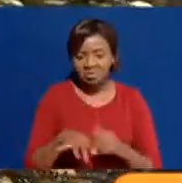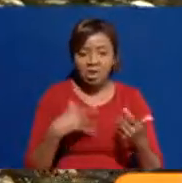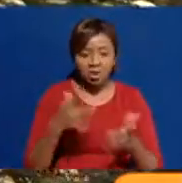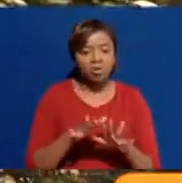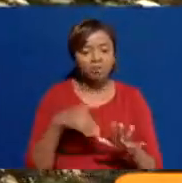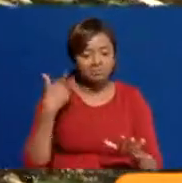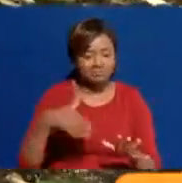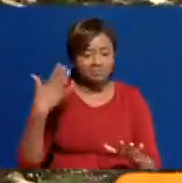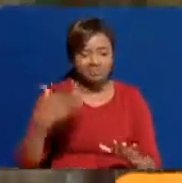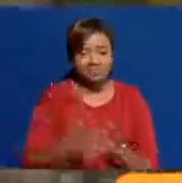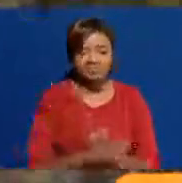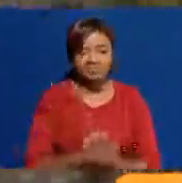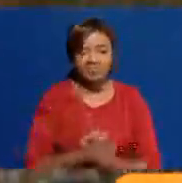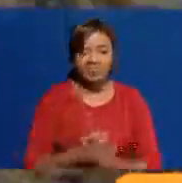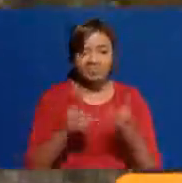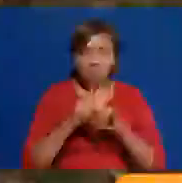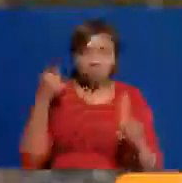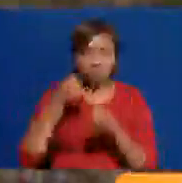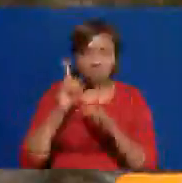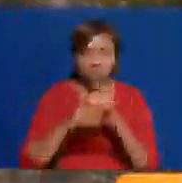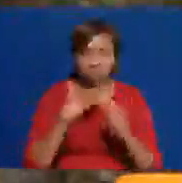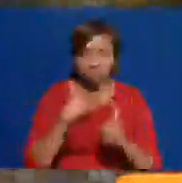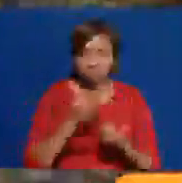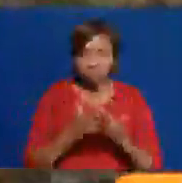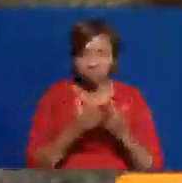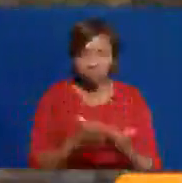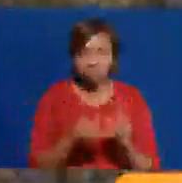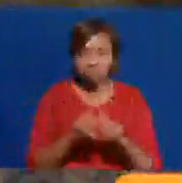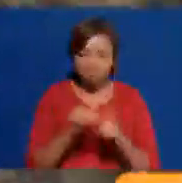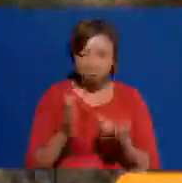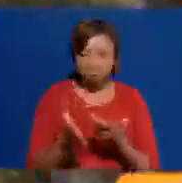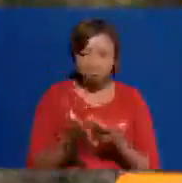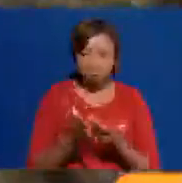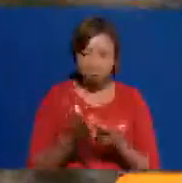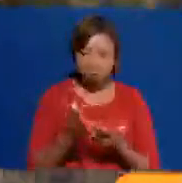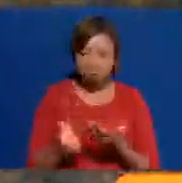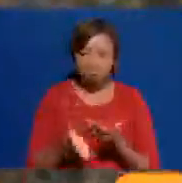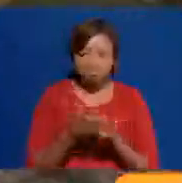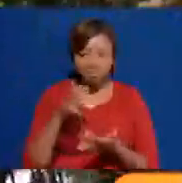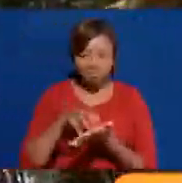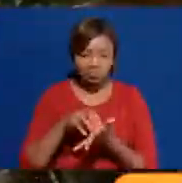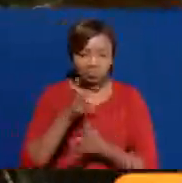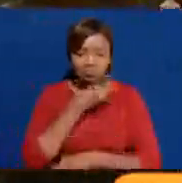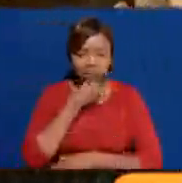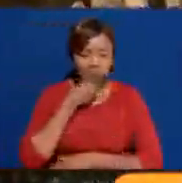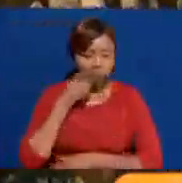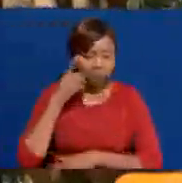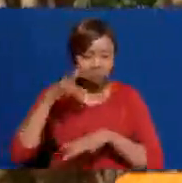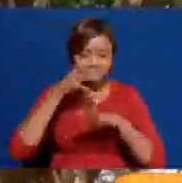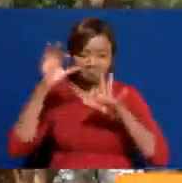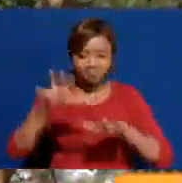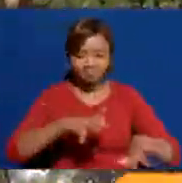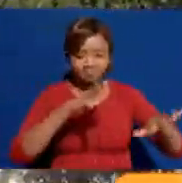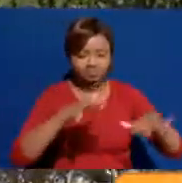in preserving biodiversity, reducing the effects of floods, and serving as habitats for numerous species of plants